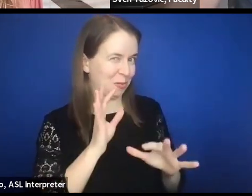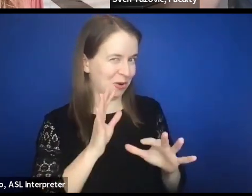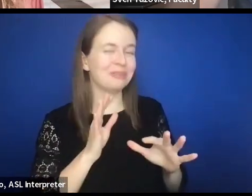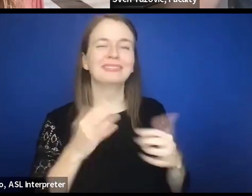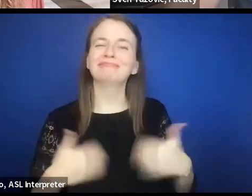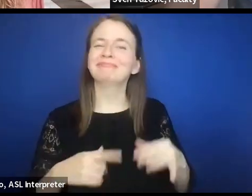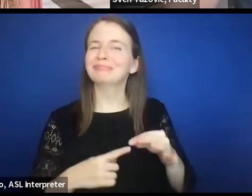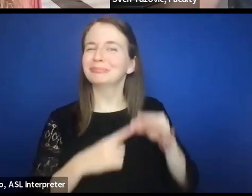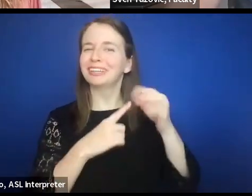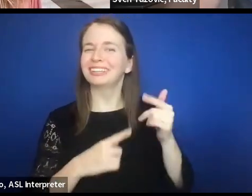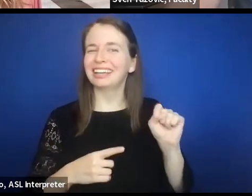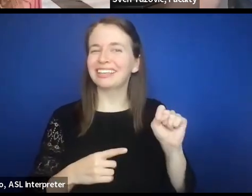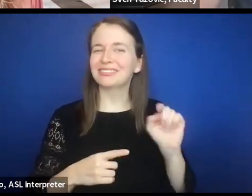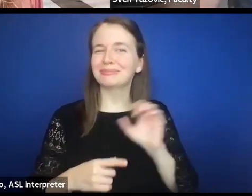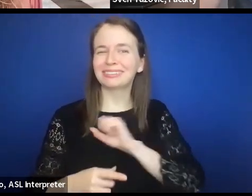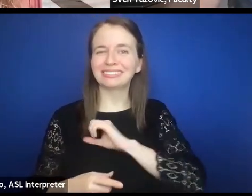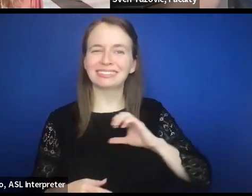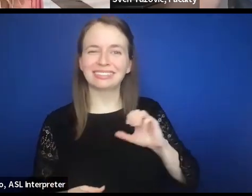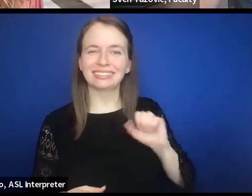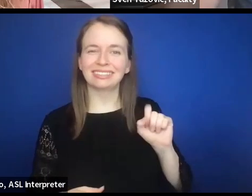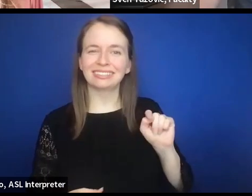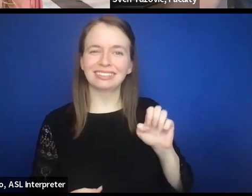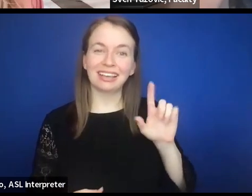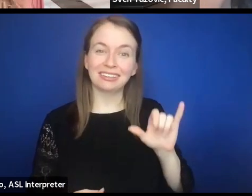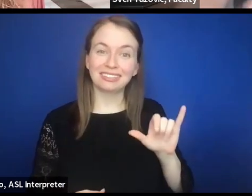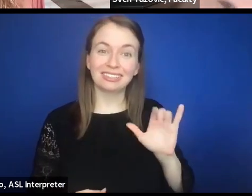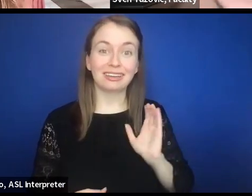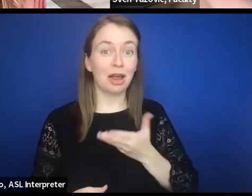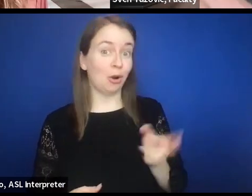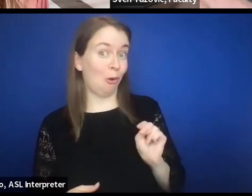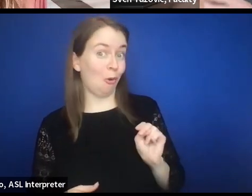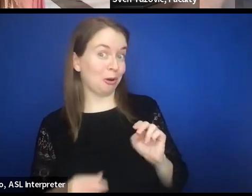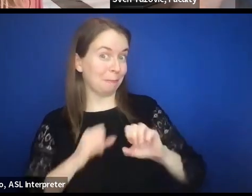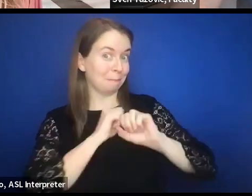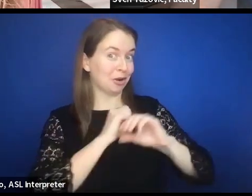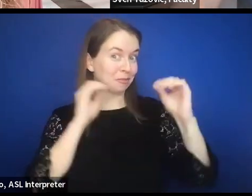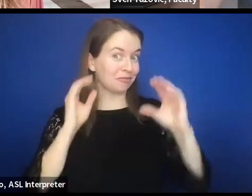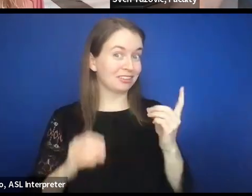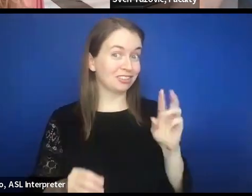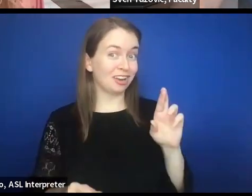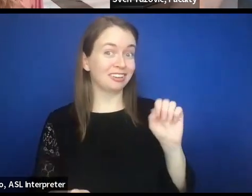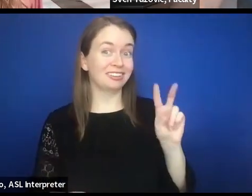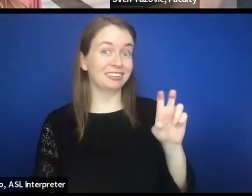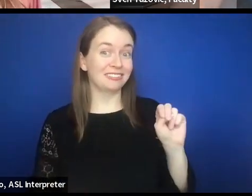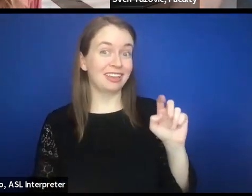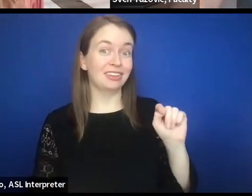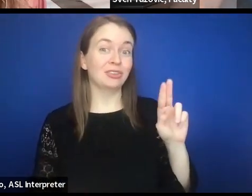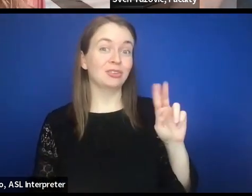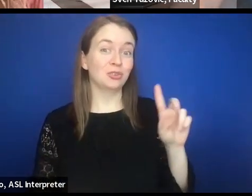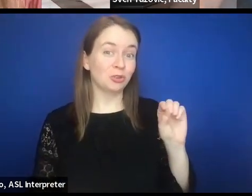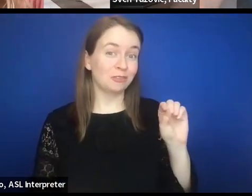very special guest from our faculty, our own marketing professor, Dr. Sven Tuzovic.